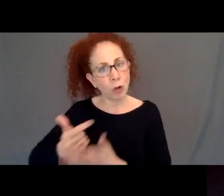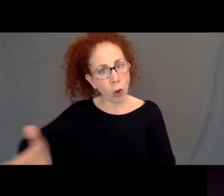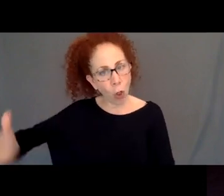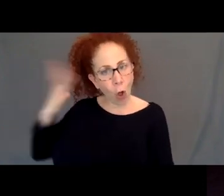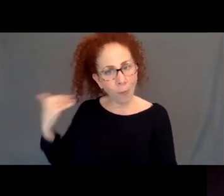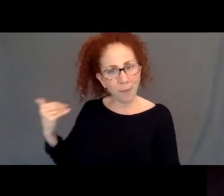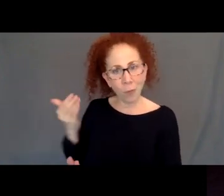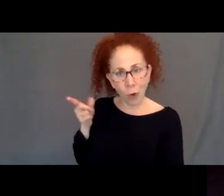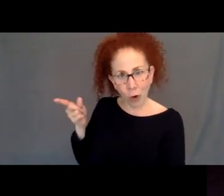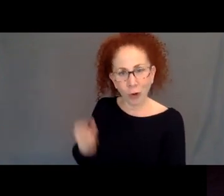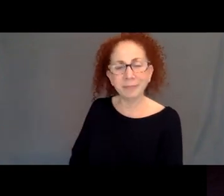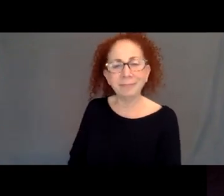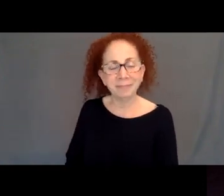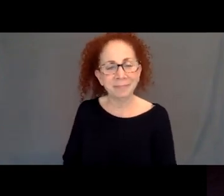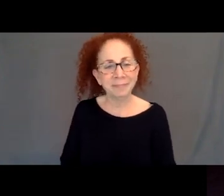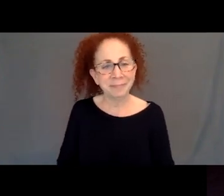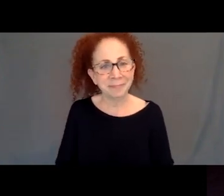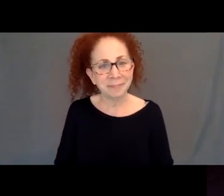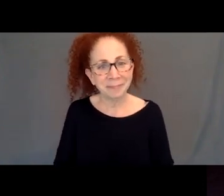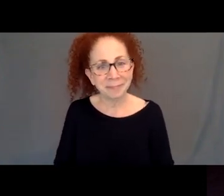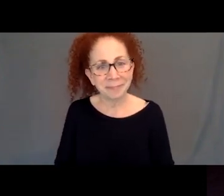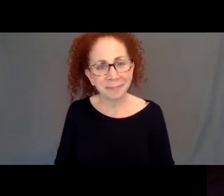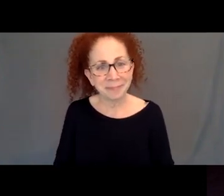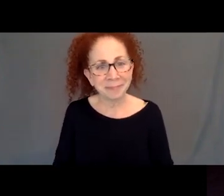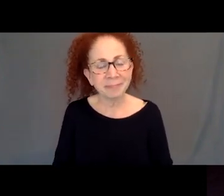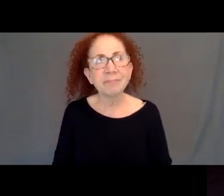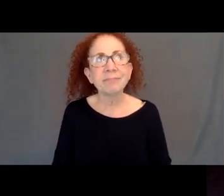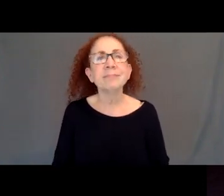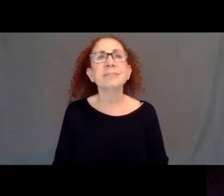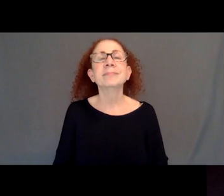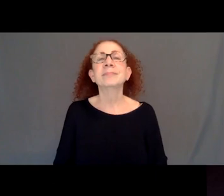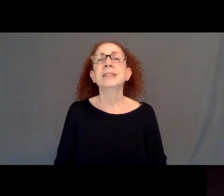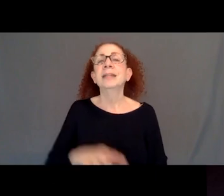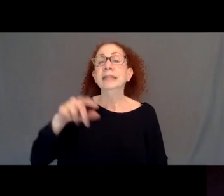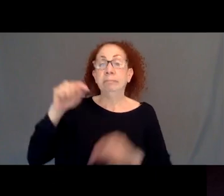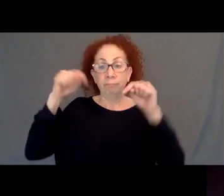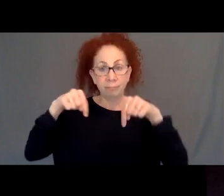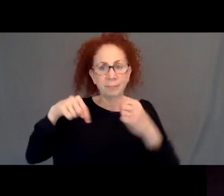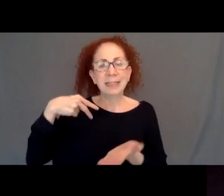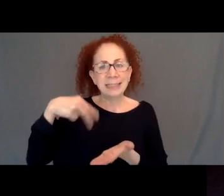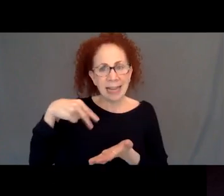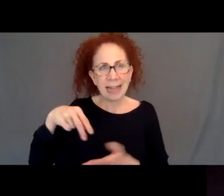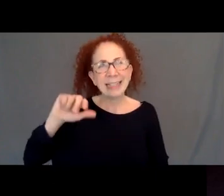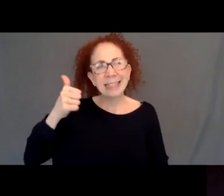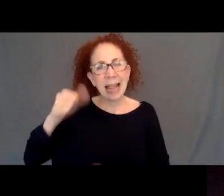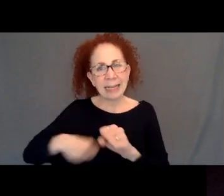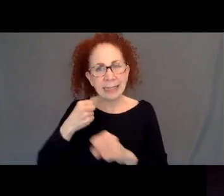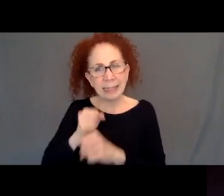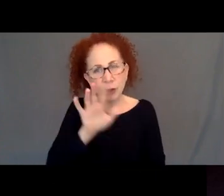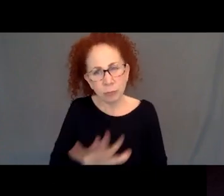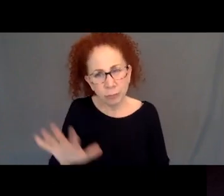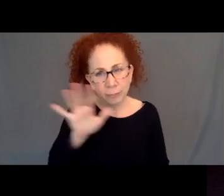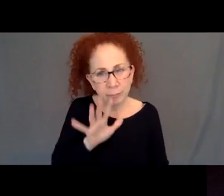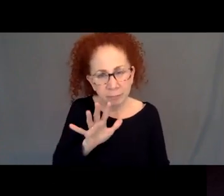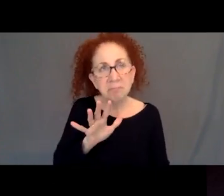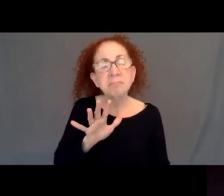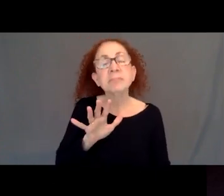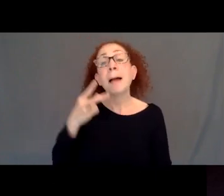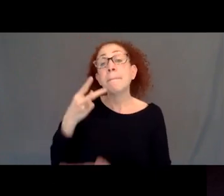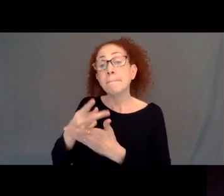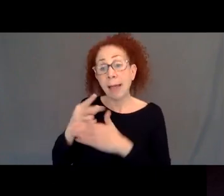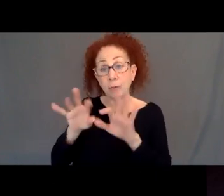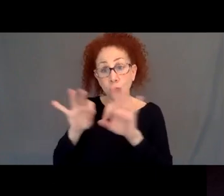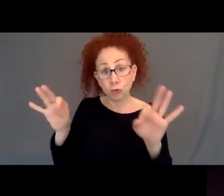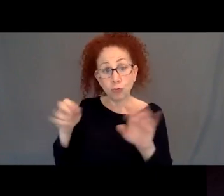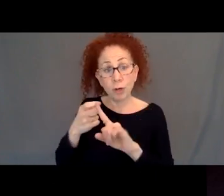her. And then I danced with Philadanco for about 10 years. And then I went on to get my